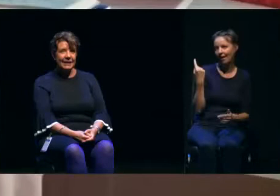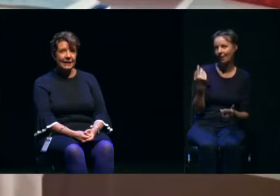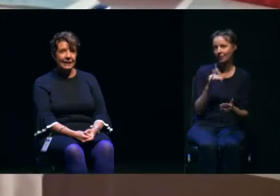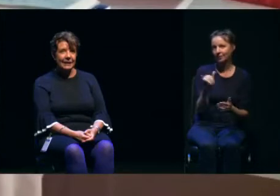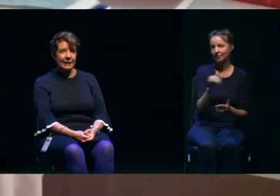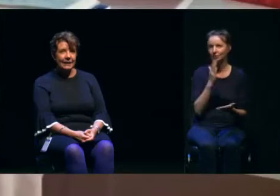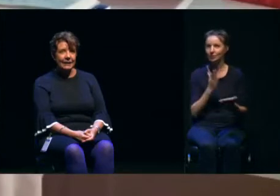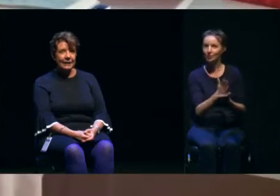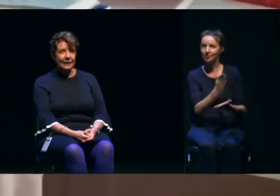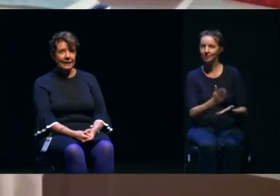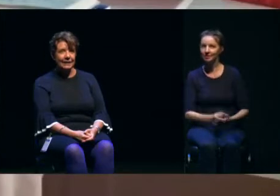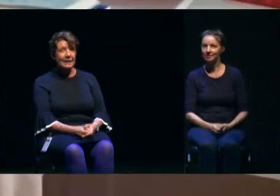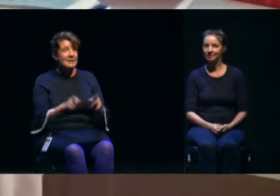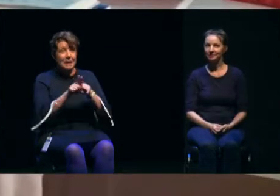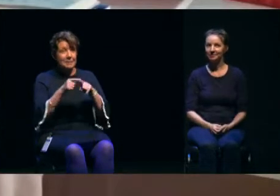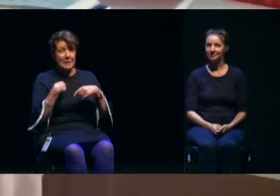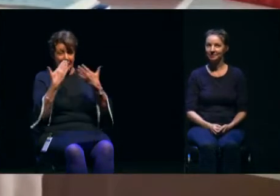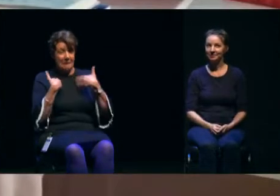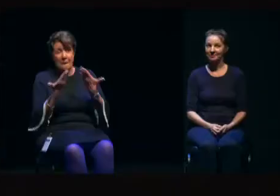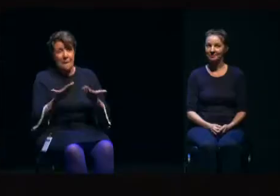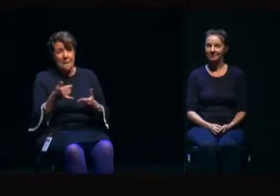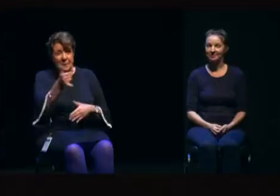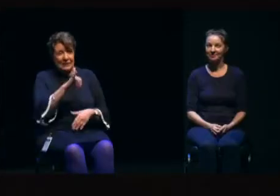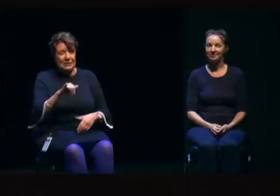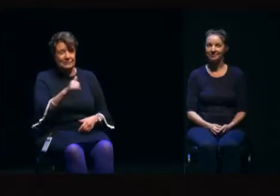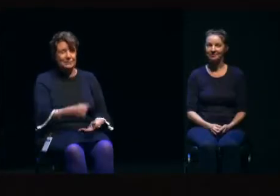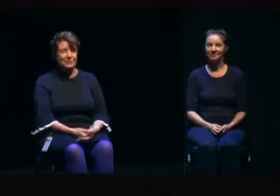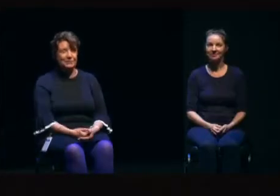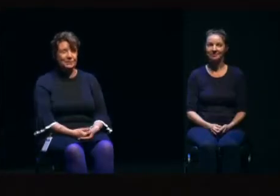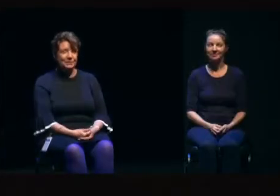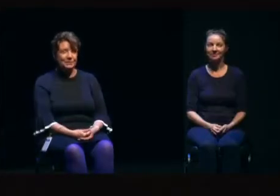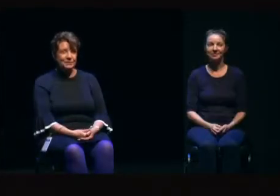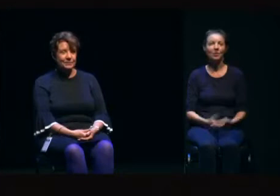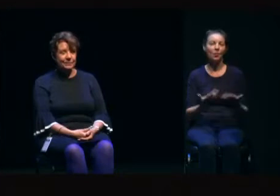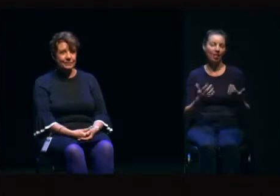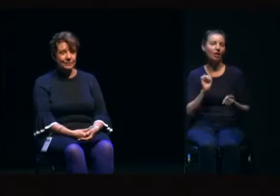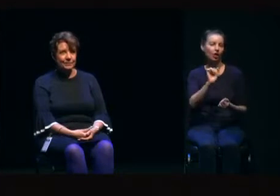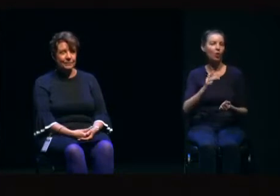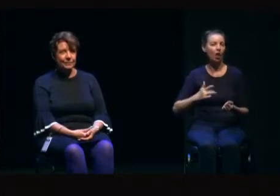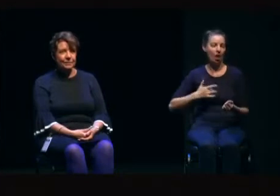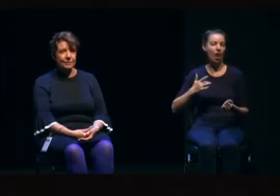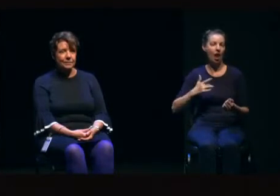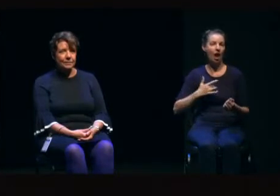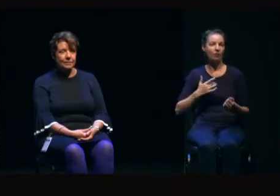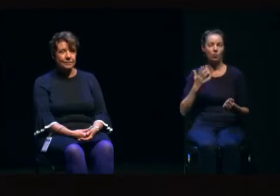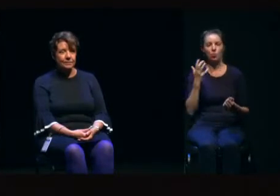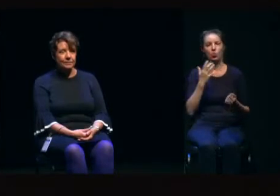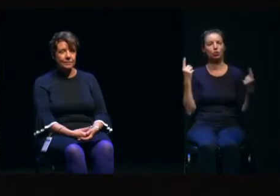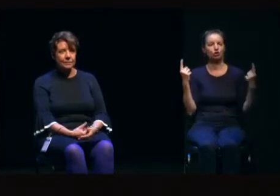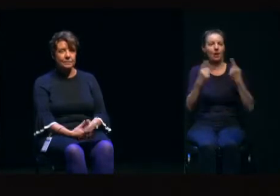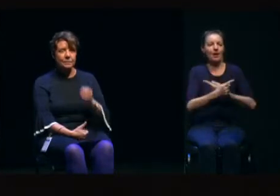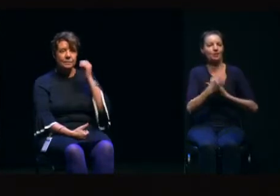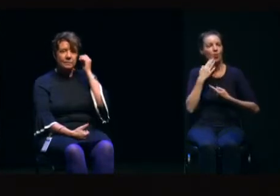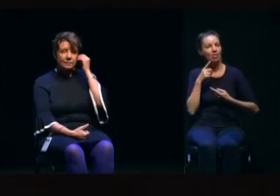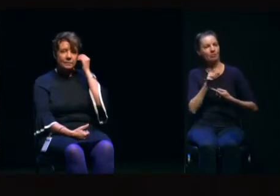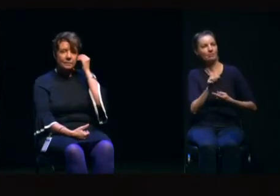You don't know. Neither do I. Were you surprised? I mean, obviously your life changed dramatically after the success of that book.